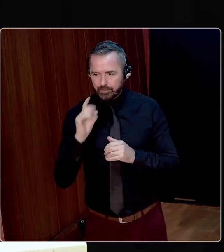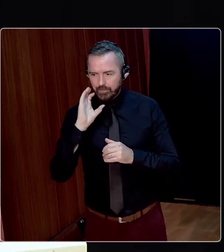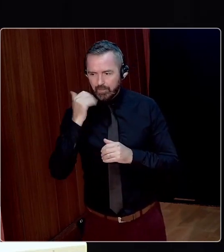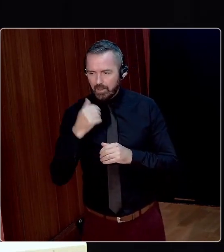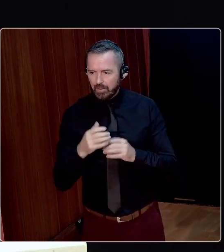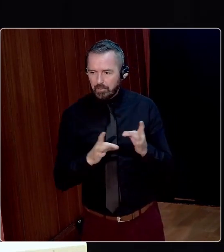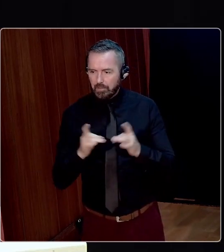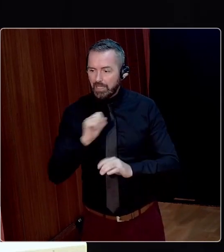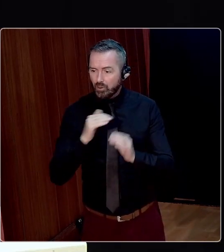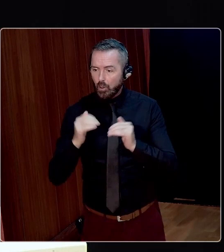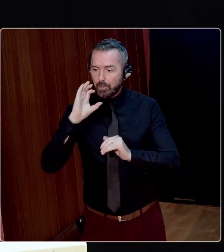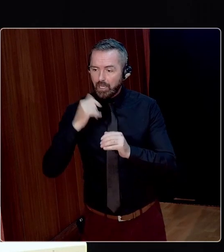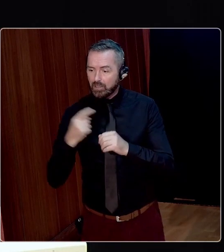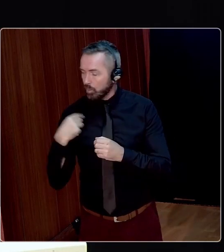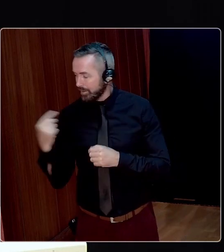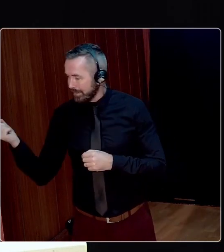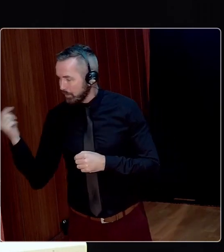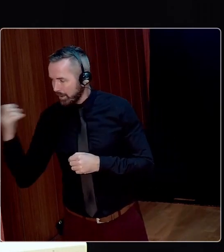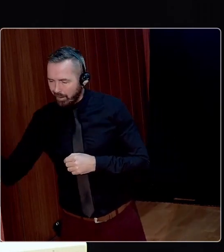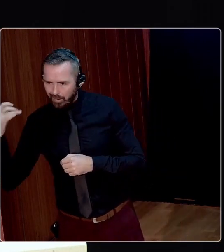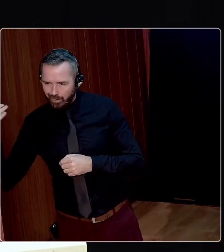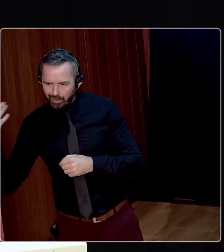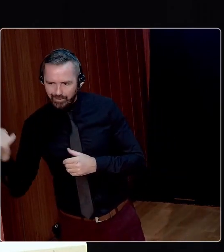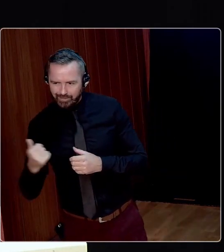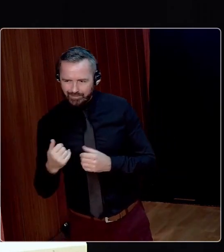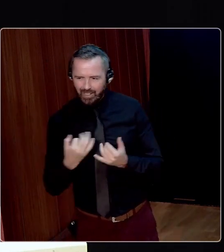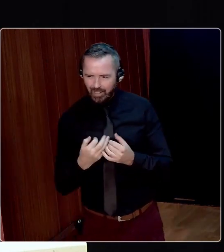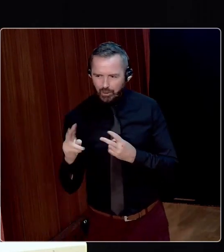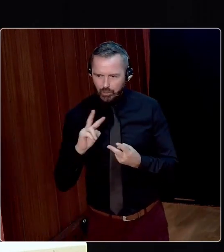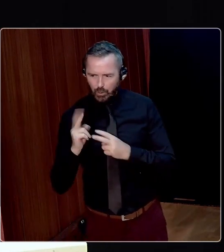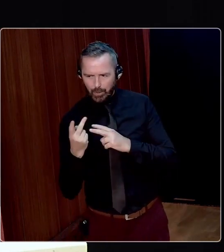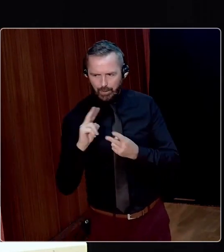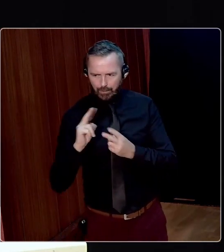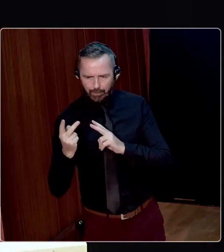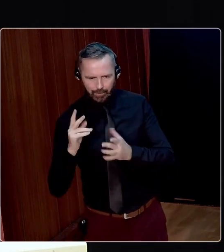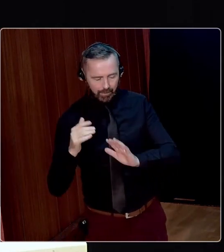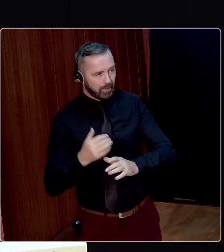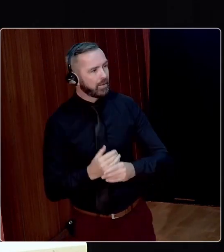a few things that Orla said yesterday, for instance, in the context of the age of this country, and